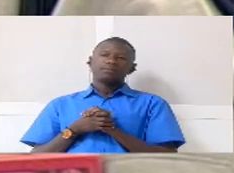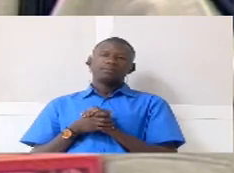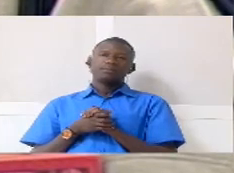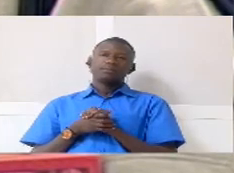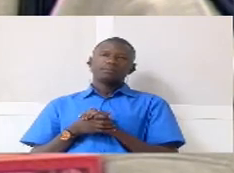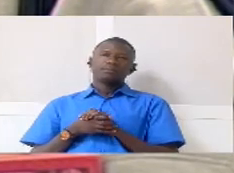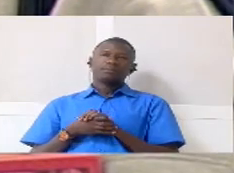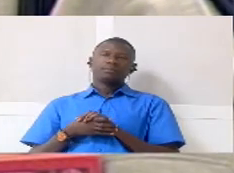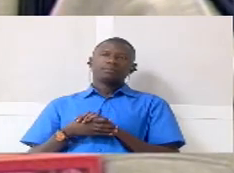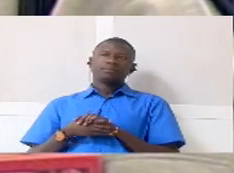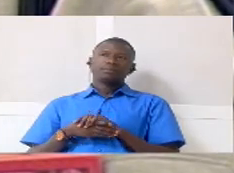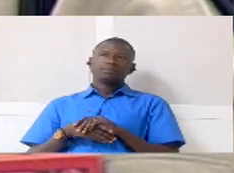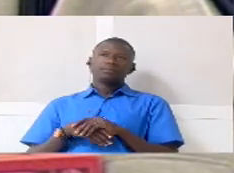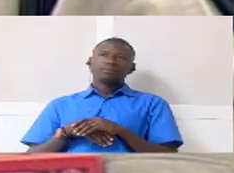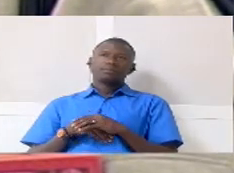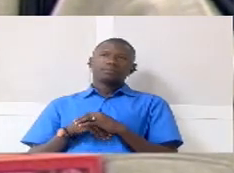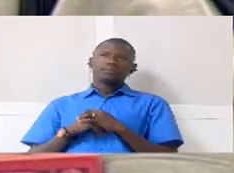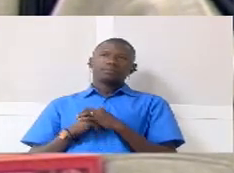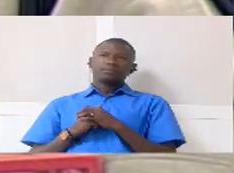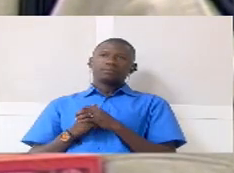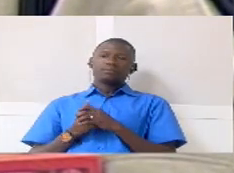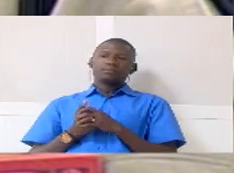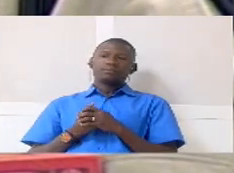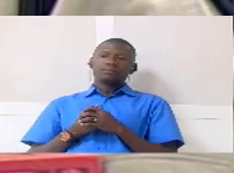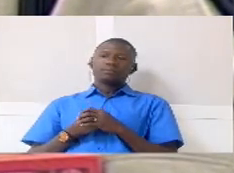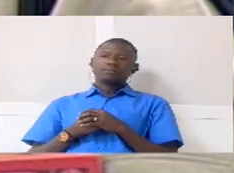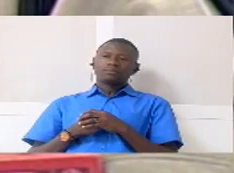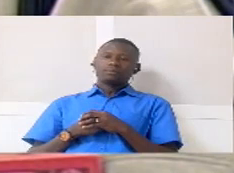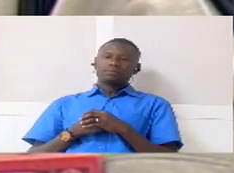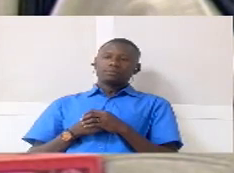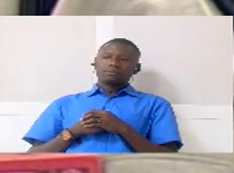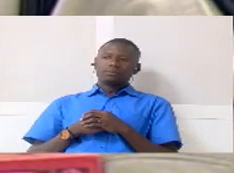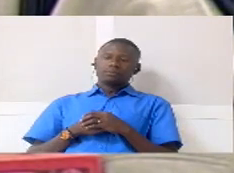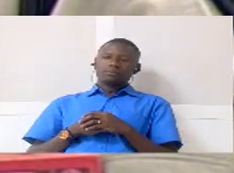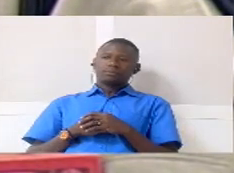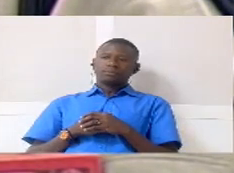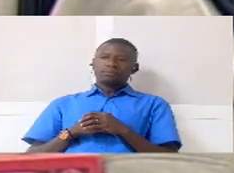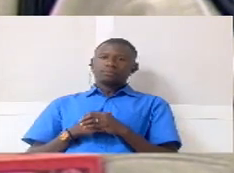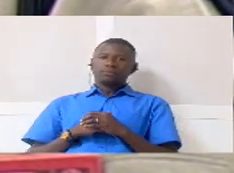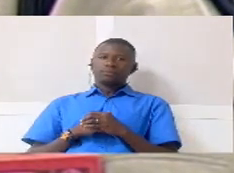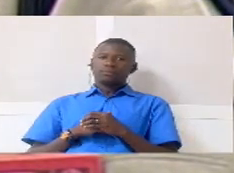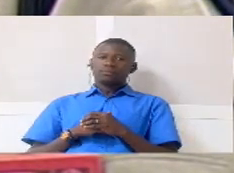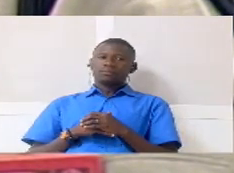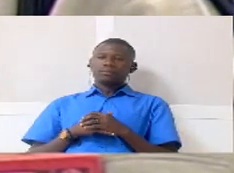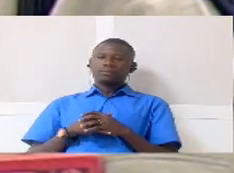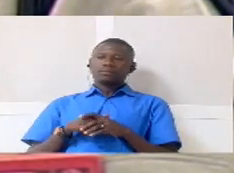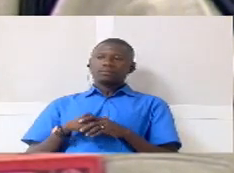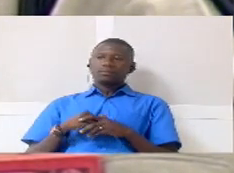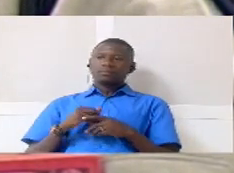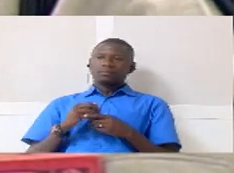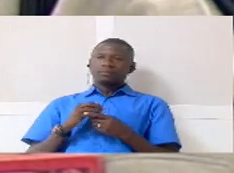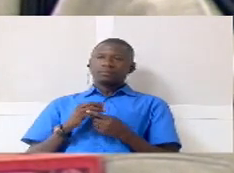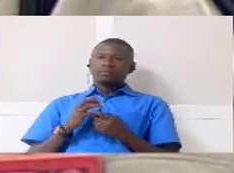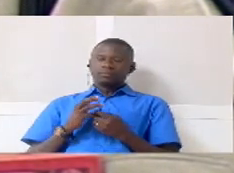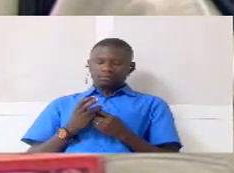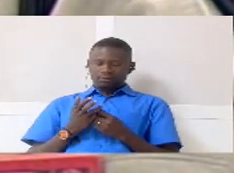futa security wing wala na ningwairi otembo ayatra ete mantara marilinjela otolem nyindi ko etete kuma fono